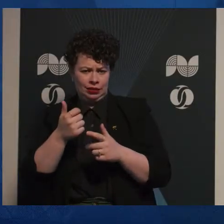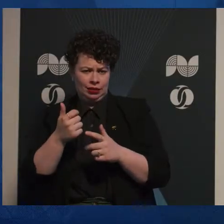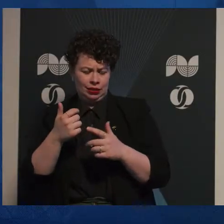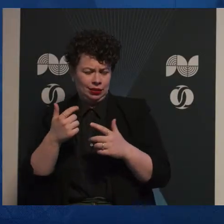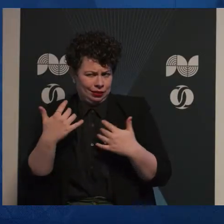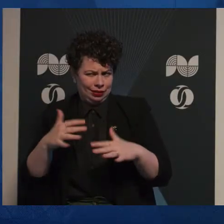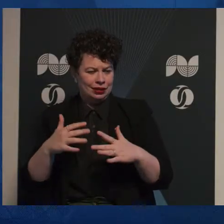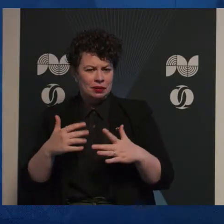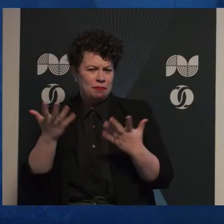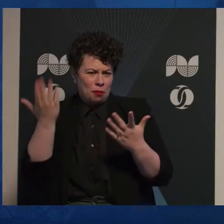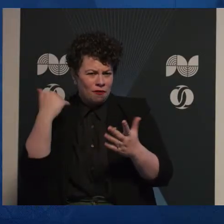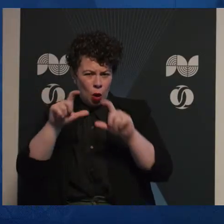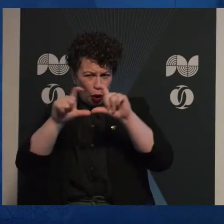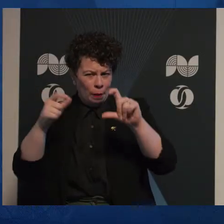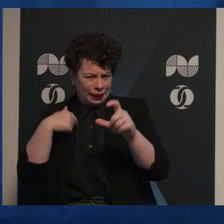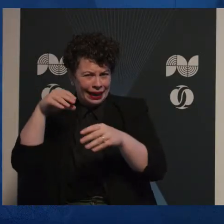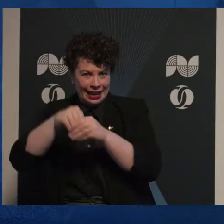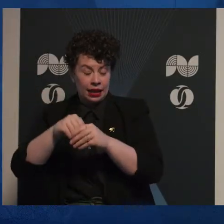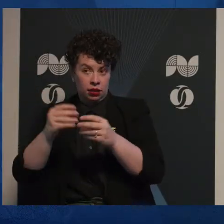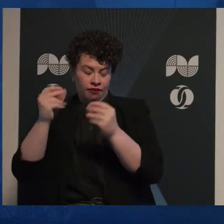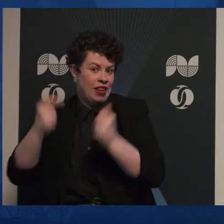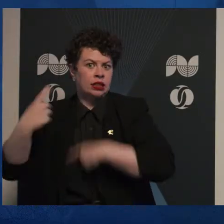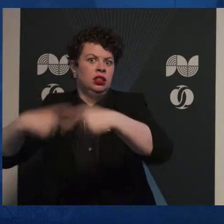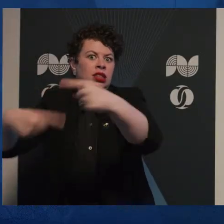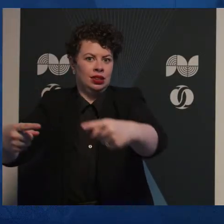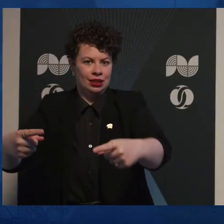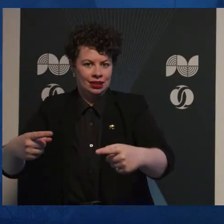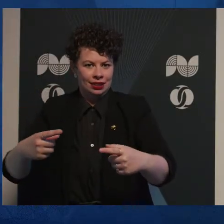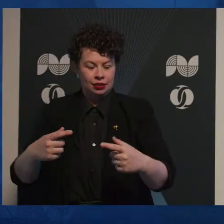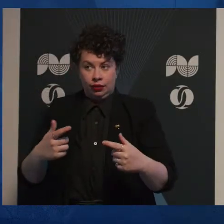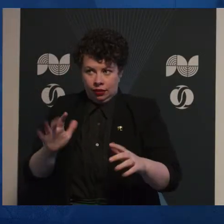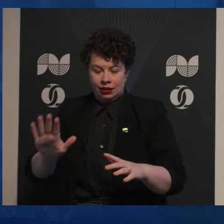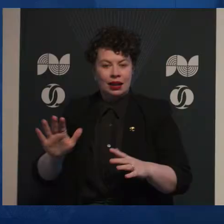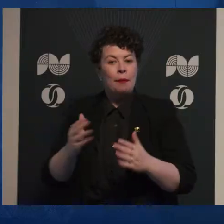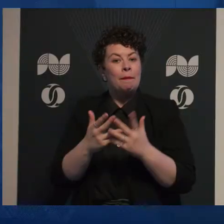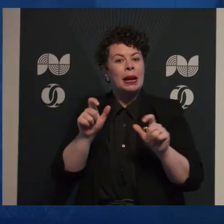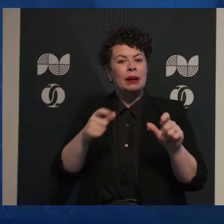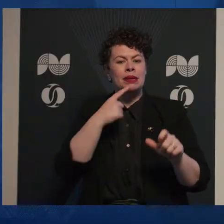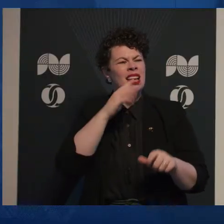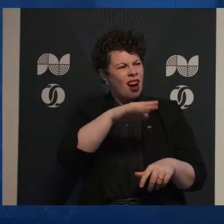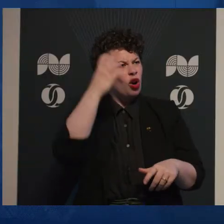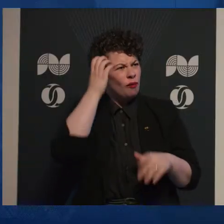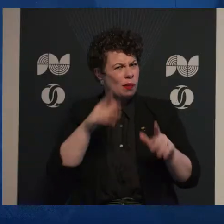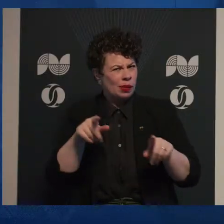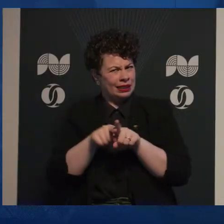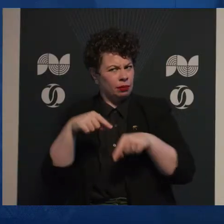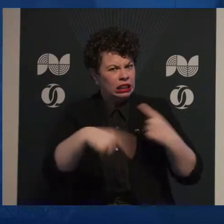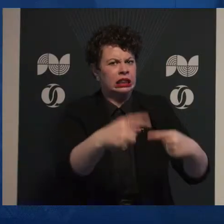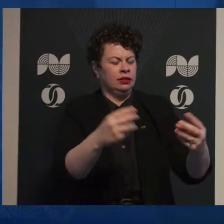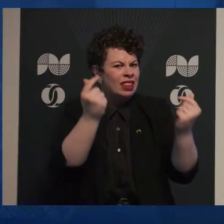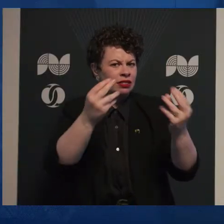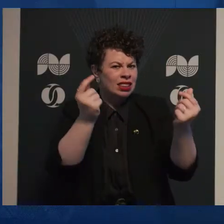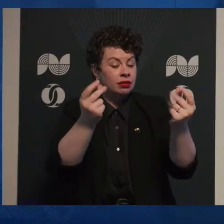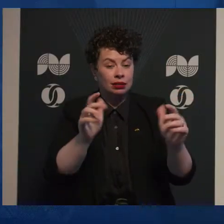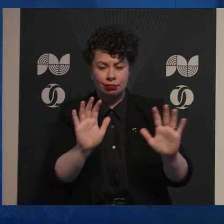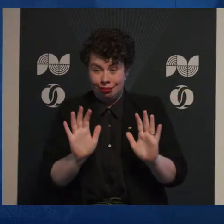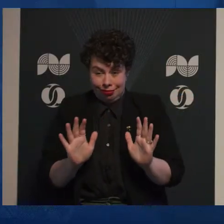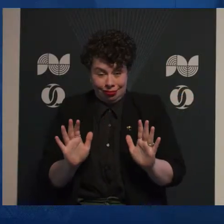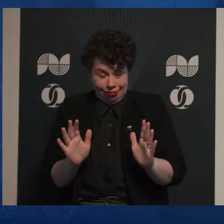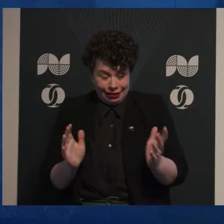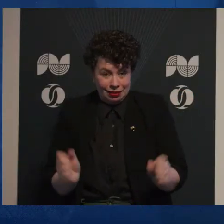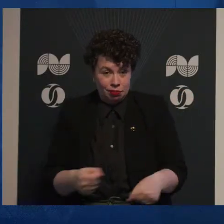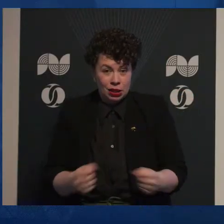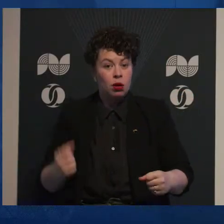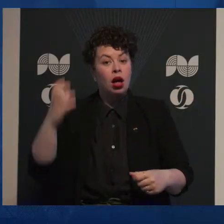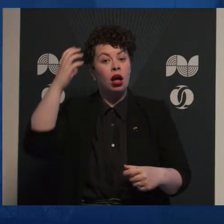very fast. And we want the government to move to act like a private sector, like a private entity. And it doesn't happen. I mean, the government is